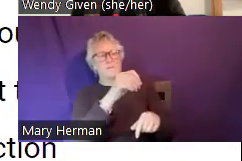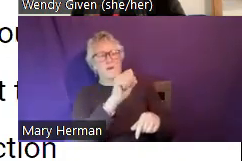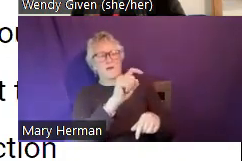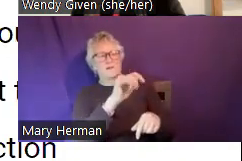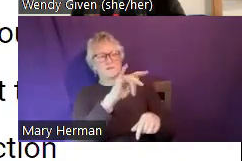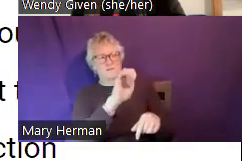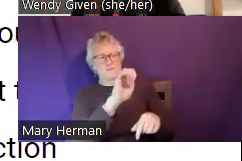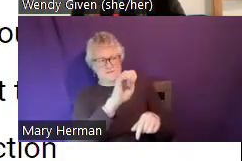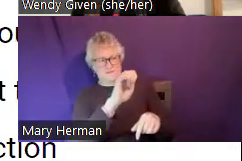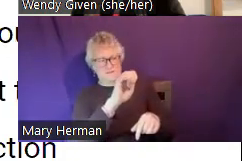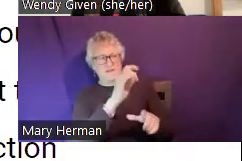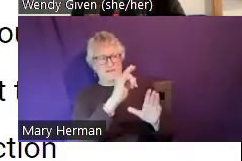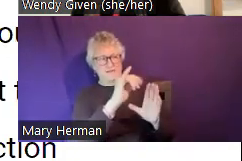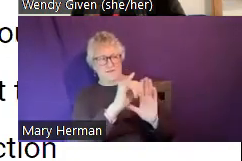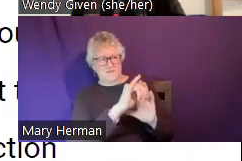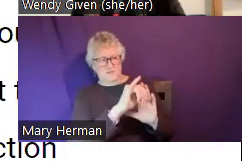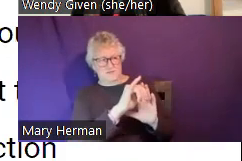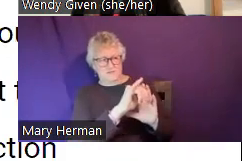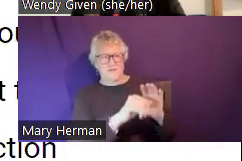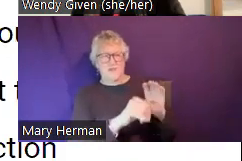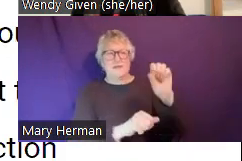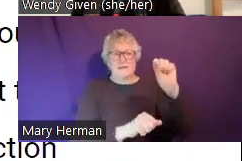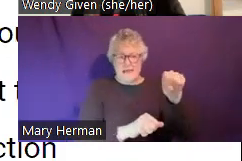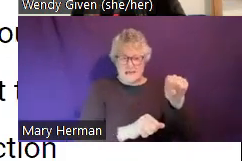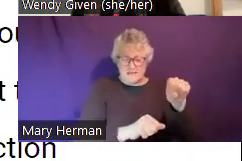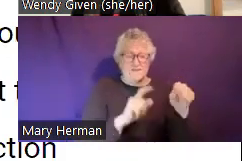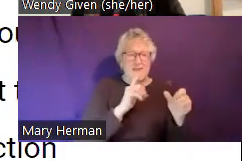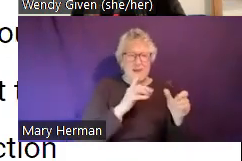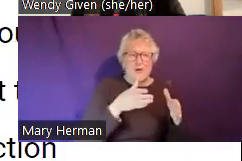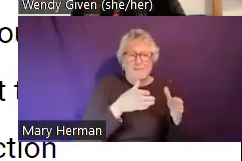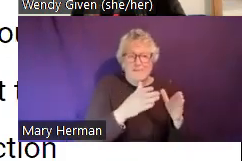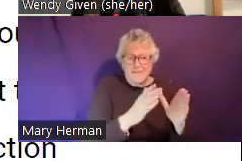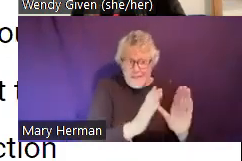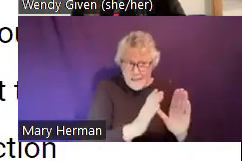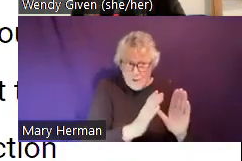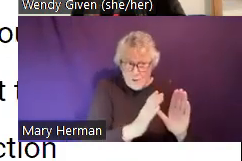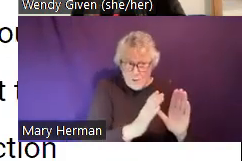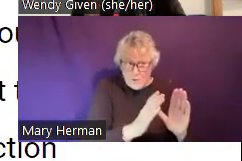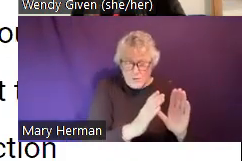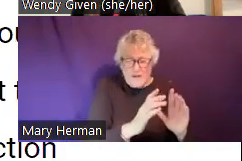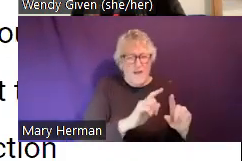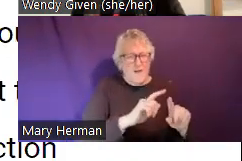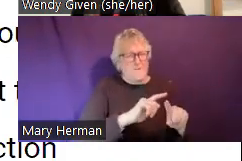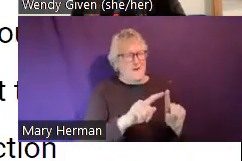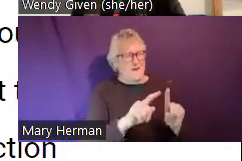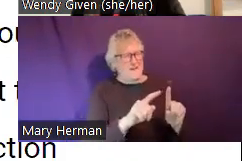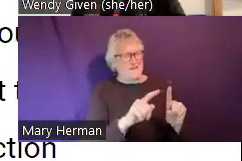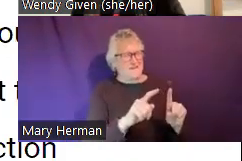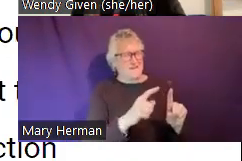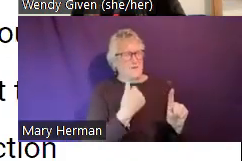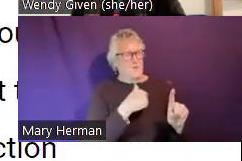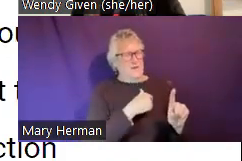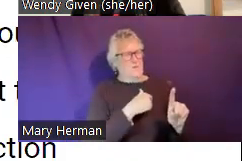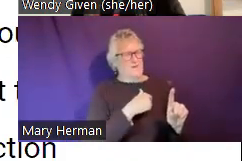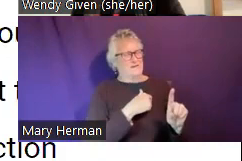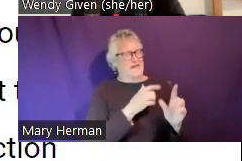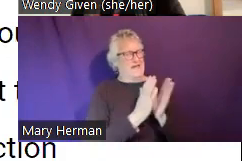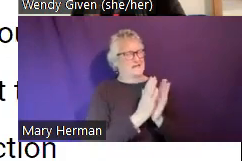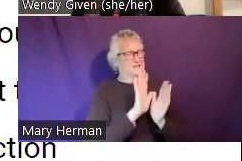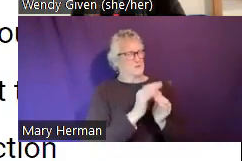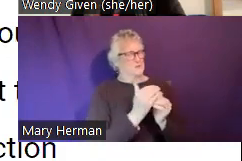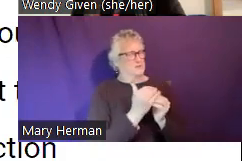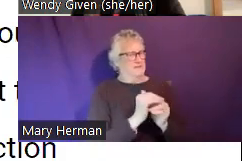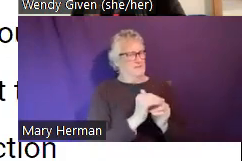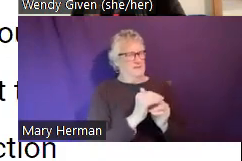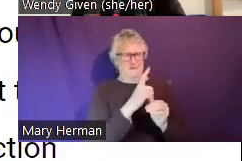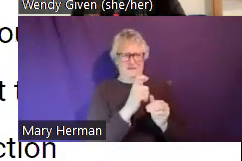allowed, and we would advise people to use them very sparingly, because they are kind of fatiguing for the reviewers to try to